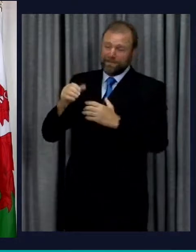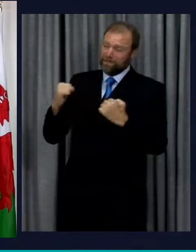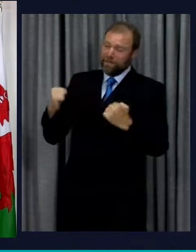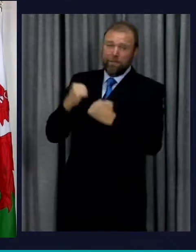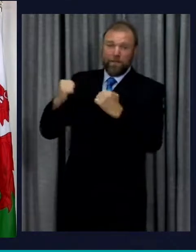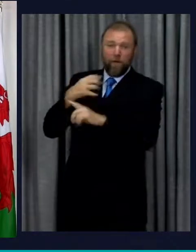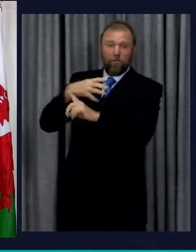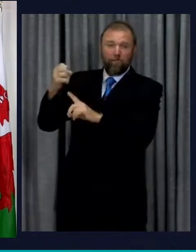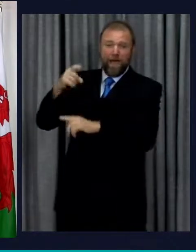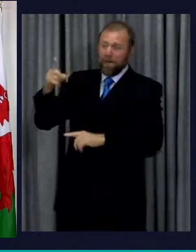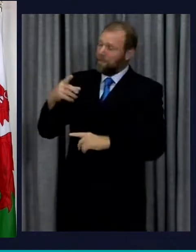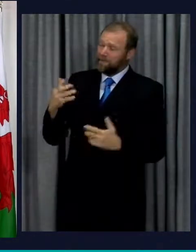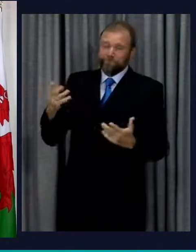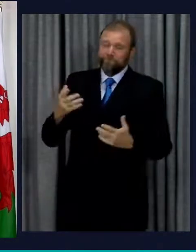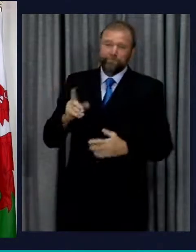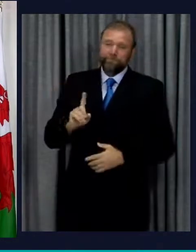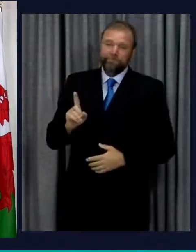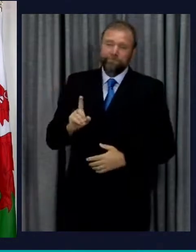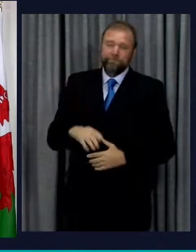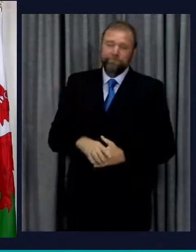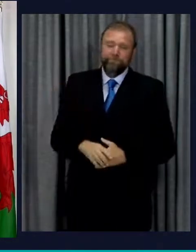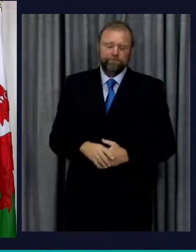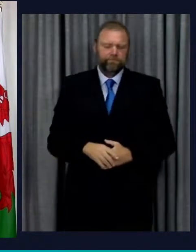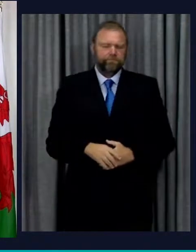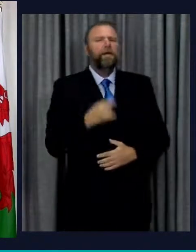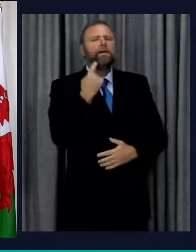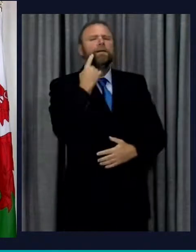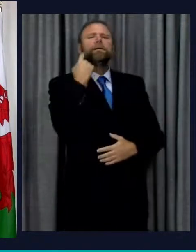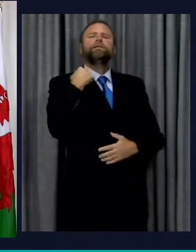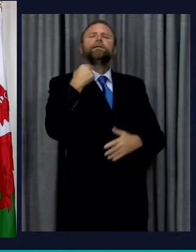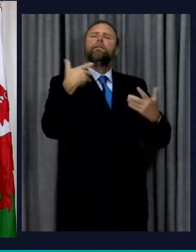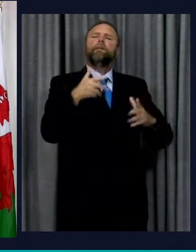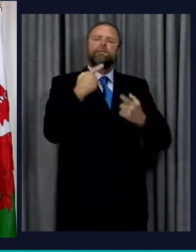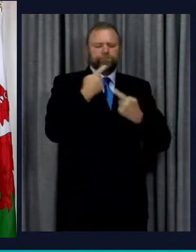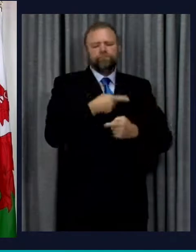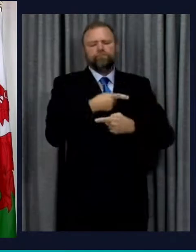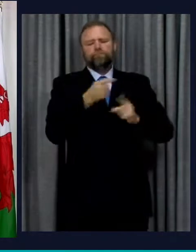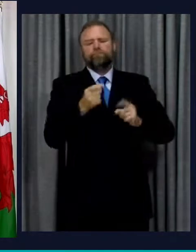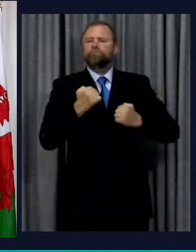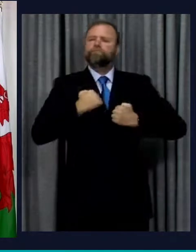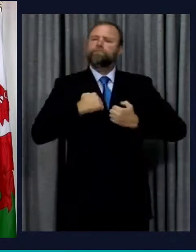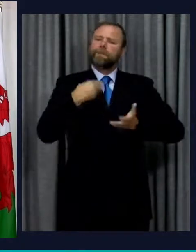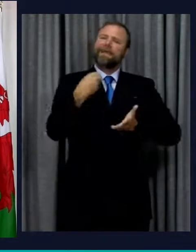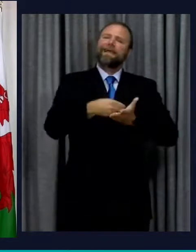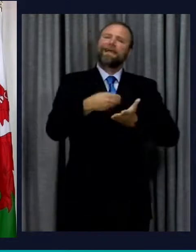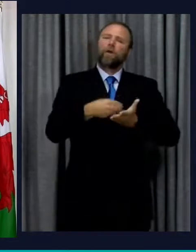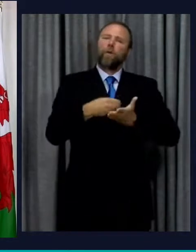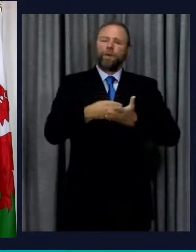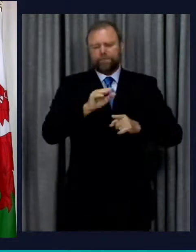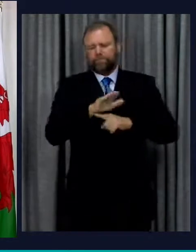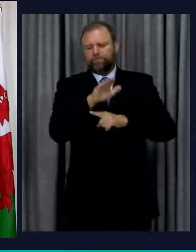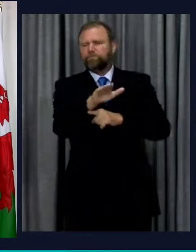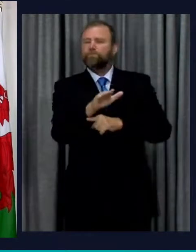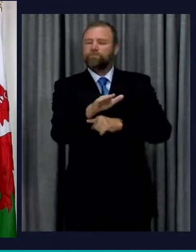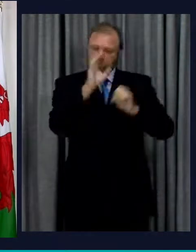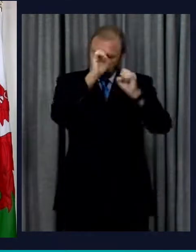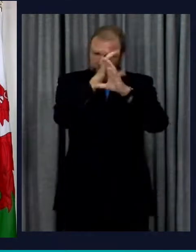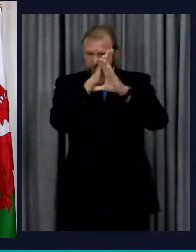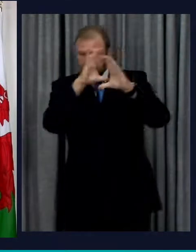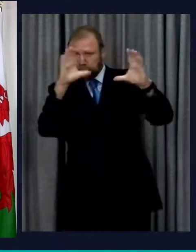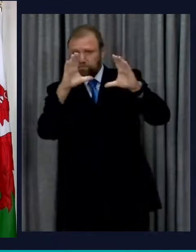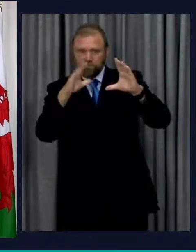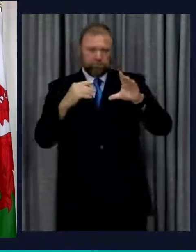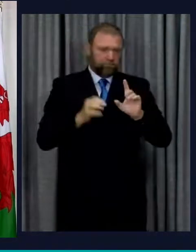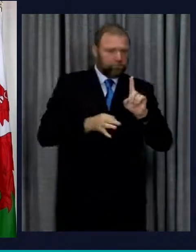Now, yesterday I held an economic summit where I set out our vision for an economic policy that focuses on better jobs, narrowing the